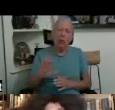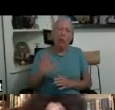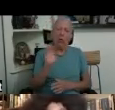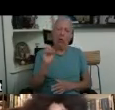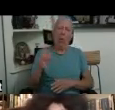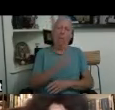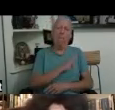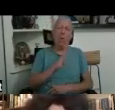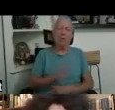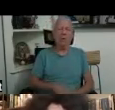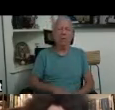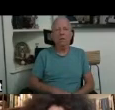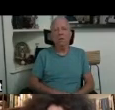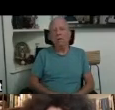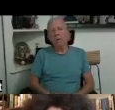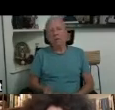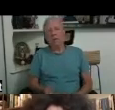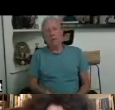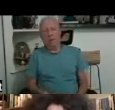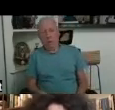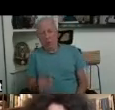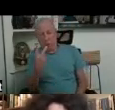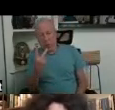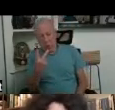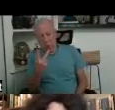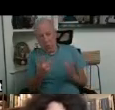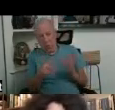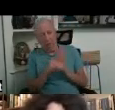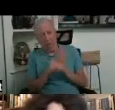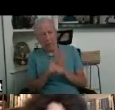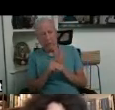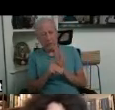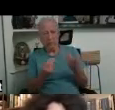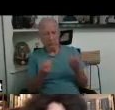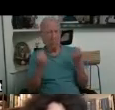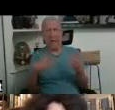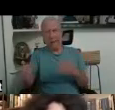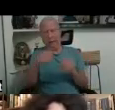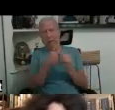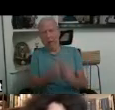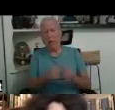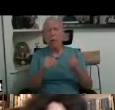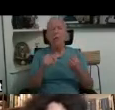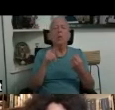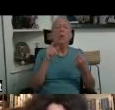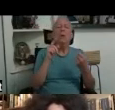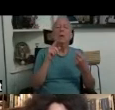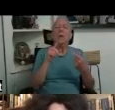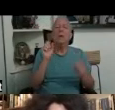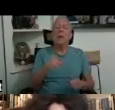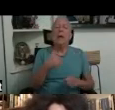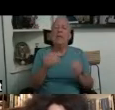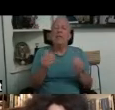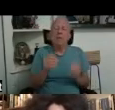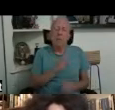Here are two common models for cooperative board governance. One, is having a relatively small